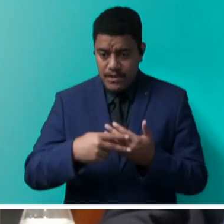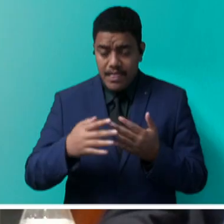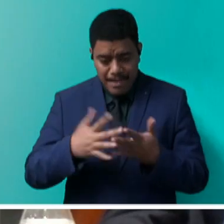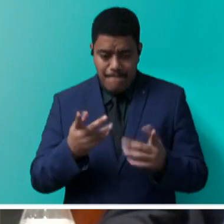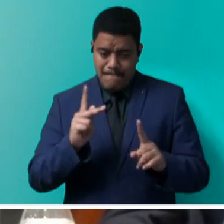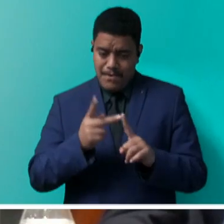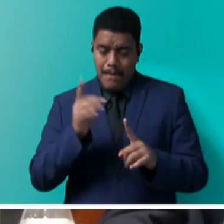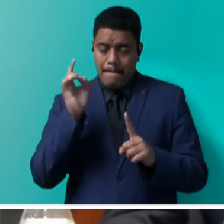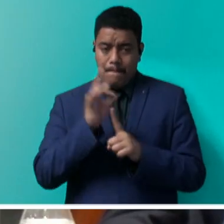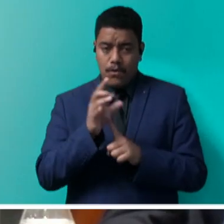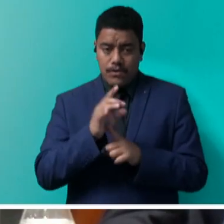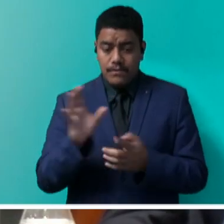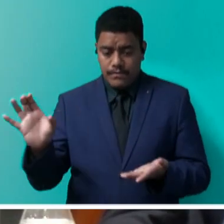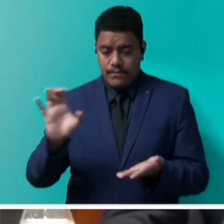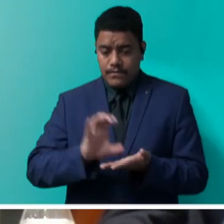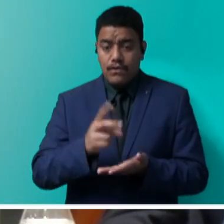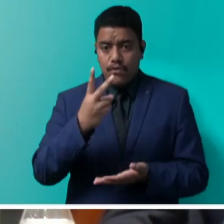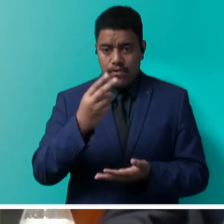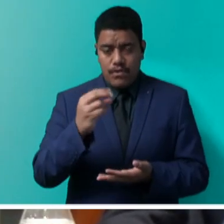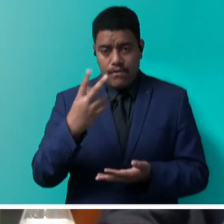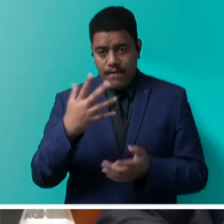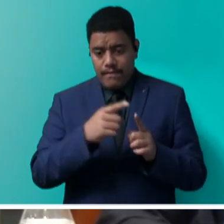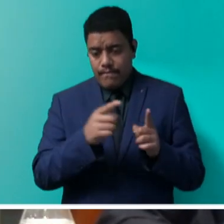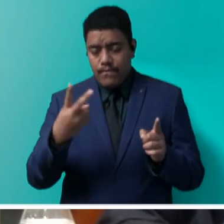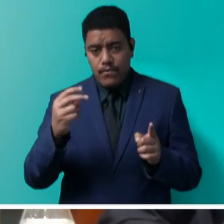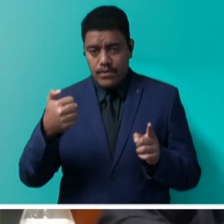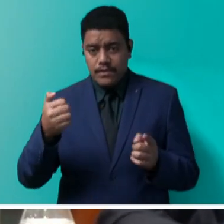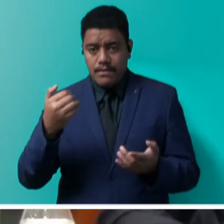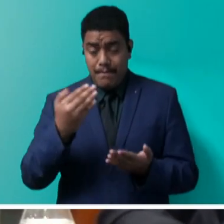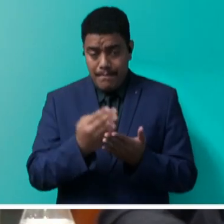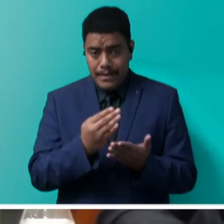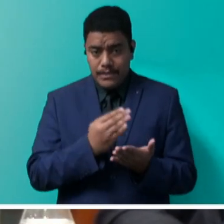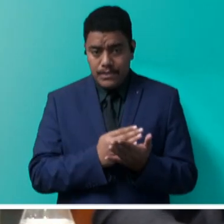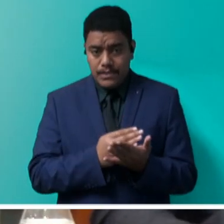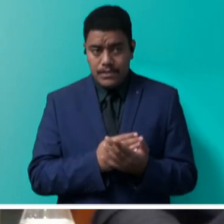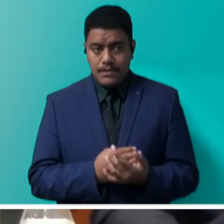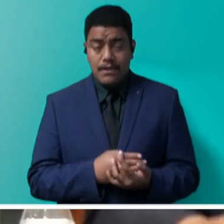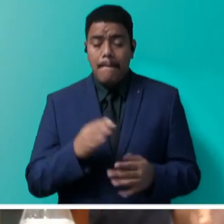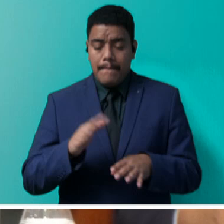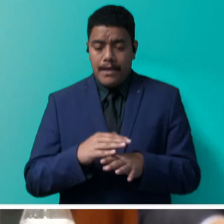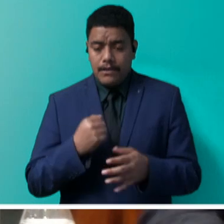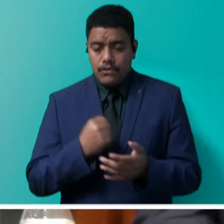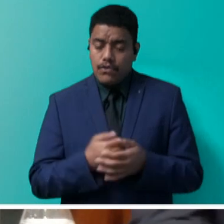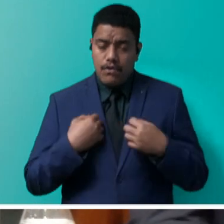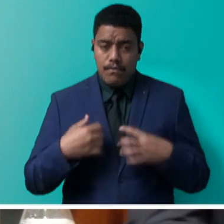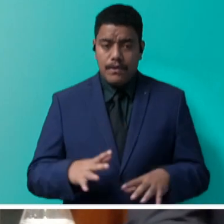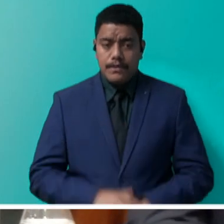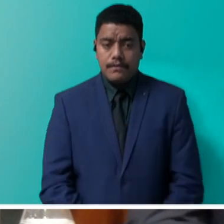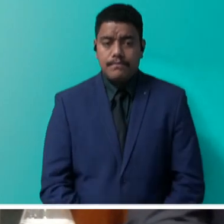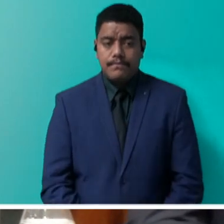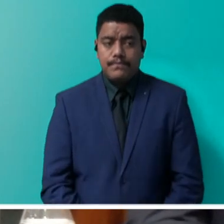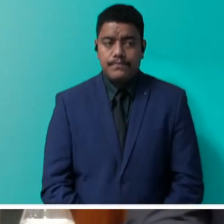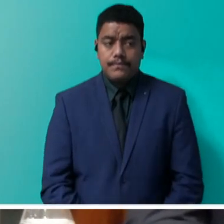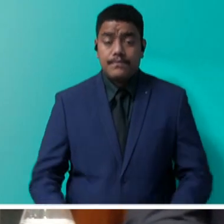prioritized for funding in the 2025-2026 budget and to ensure its completion.